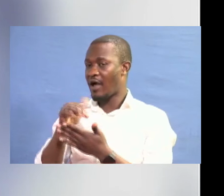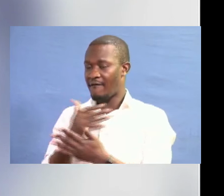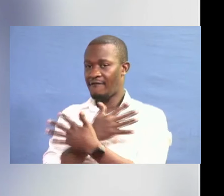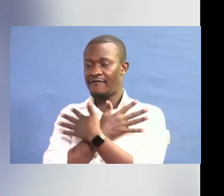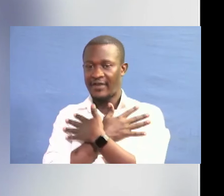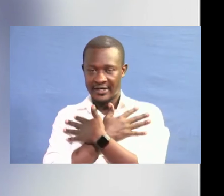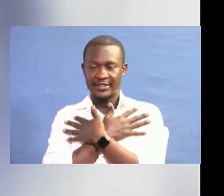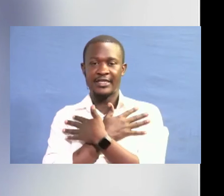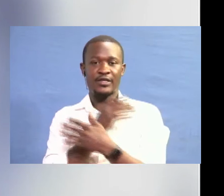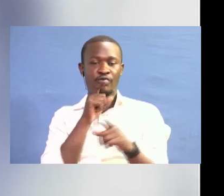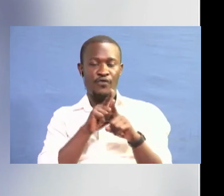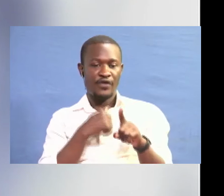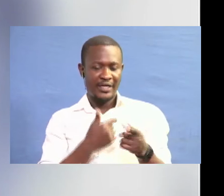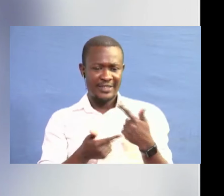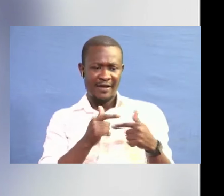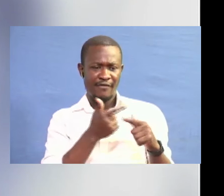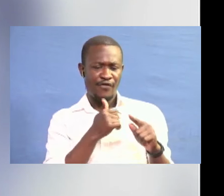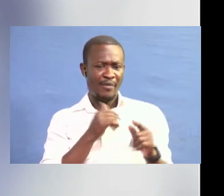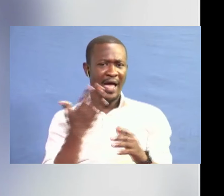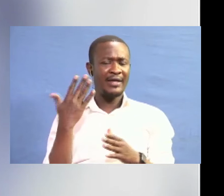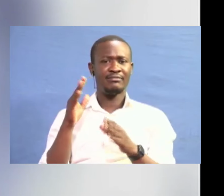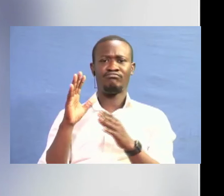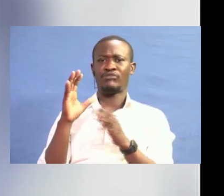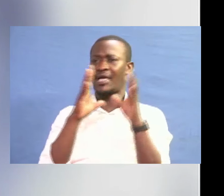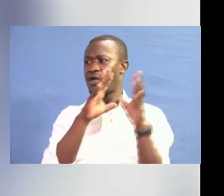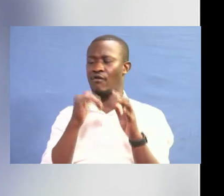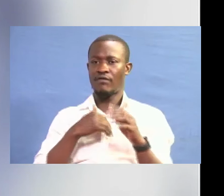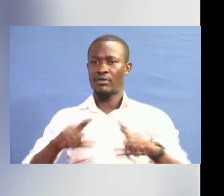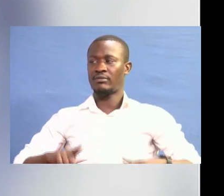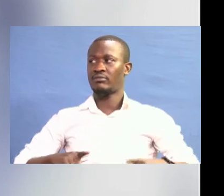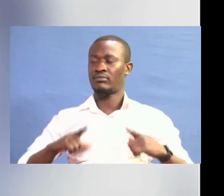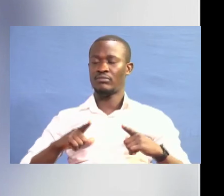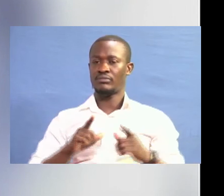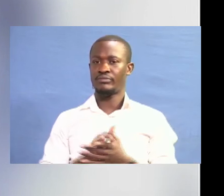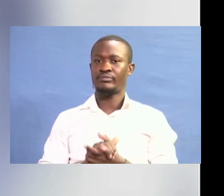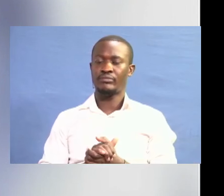star, extinguished too soon from the sky of our lives.